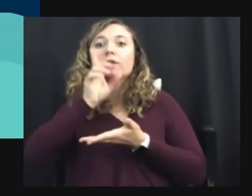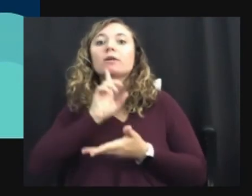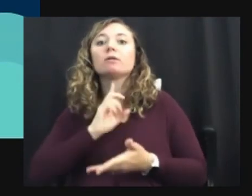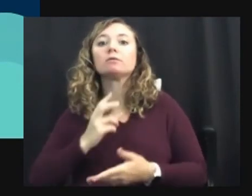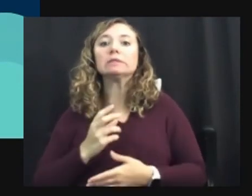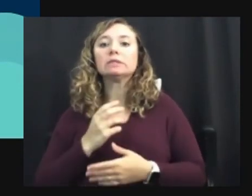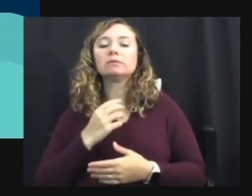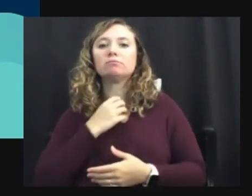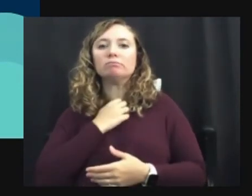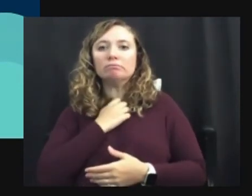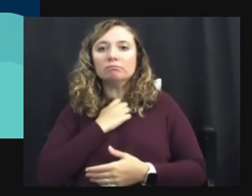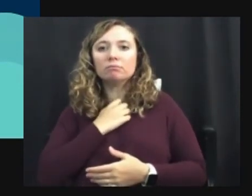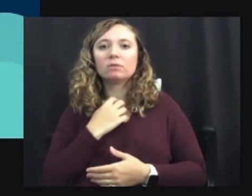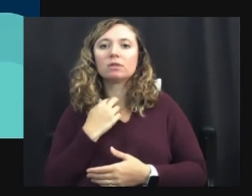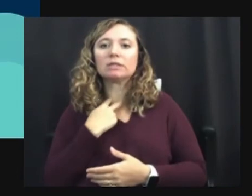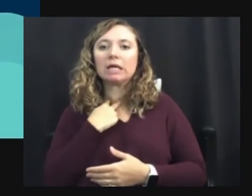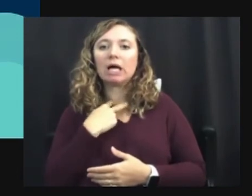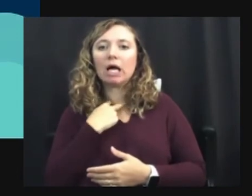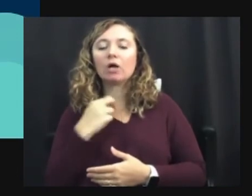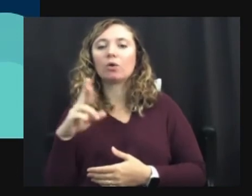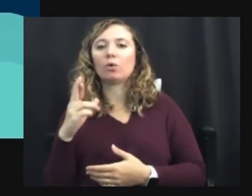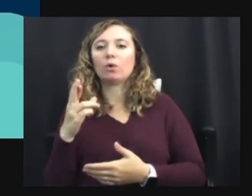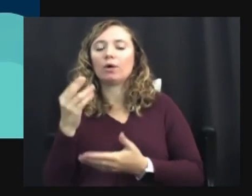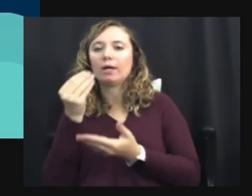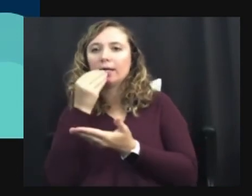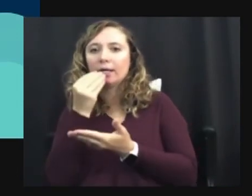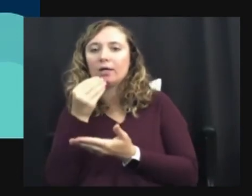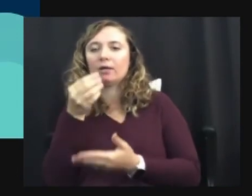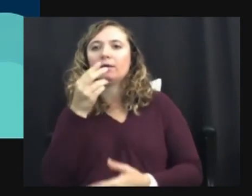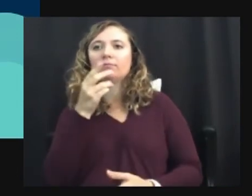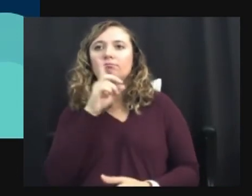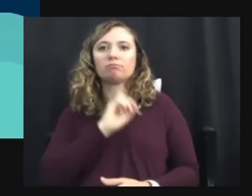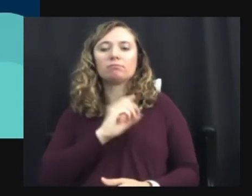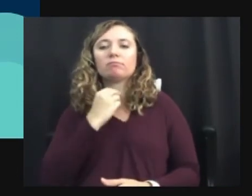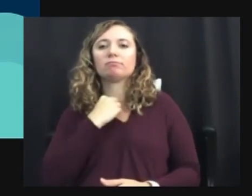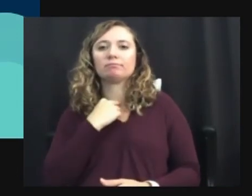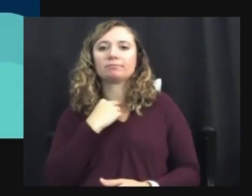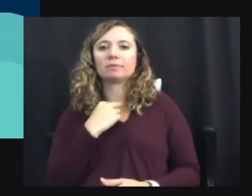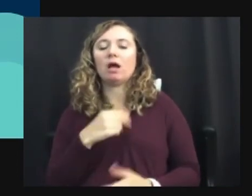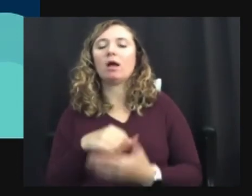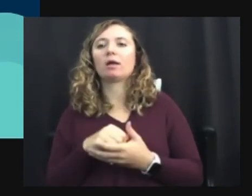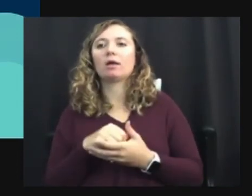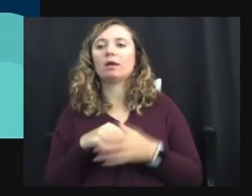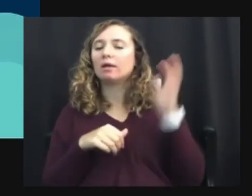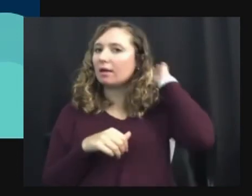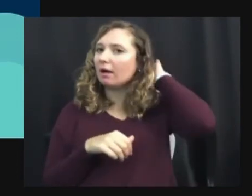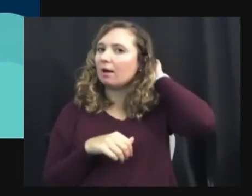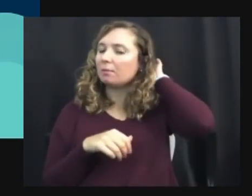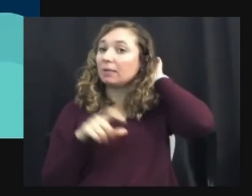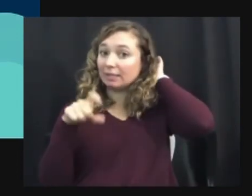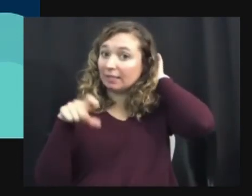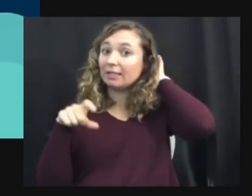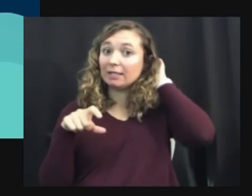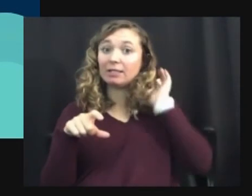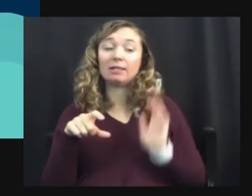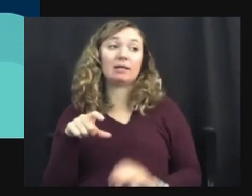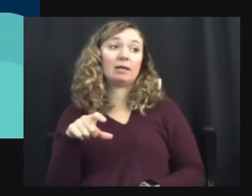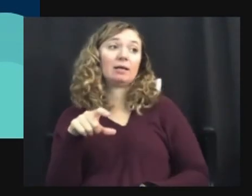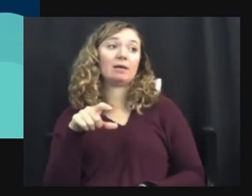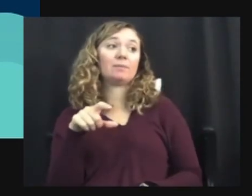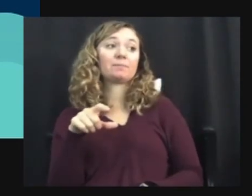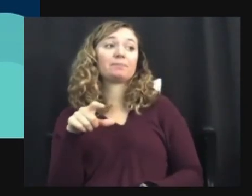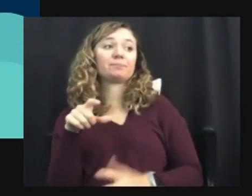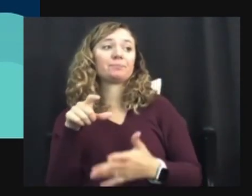speech and language therapy or an ENT or a GI doctor. If a child is experiencing extreme distress